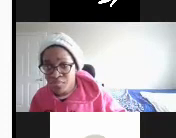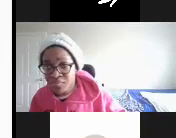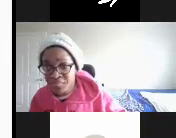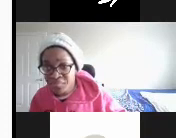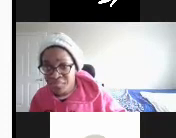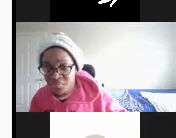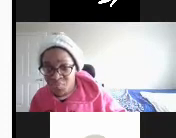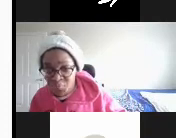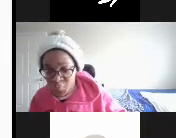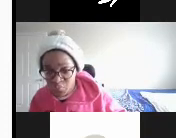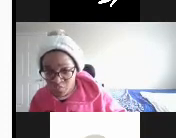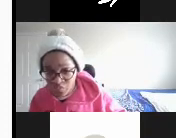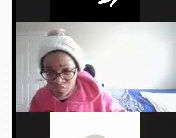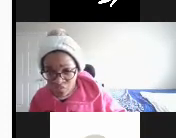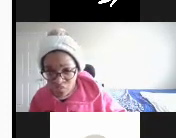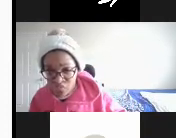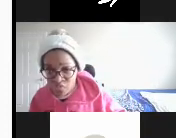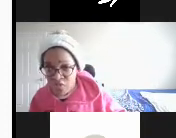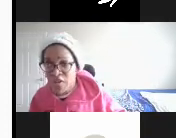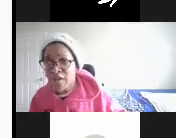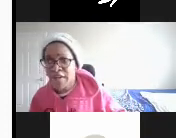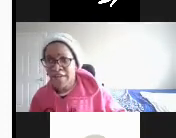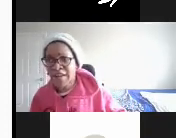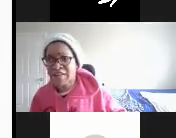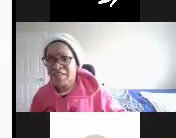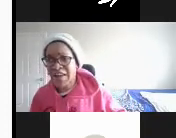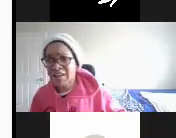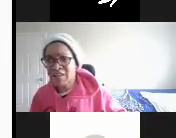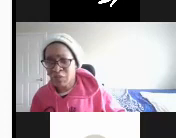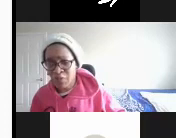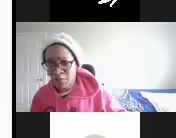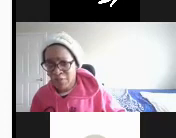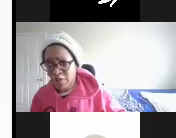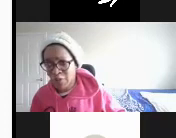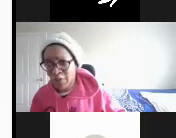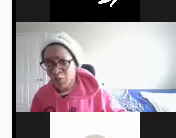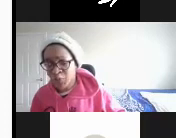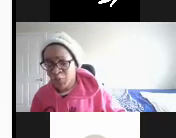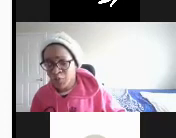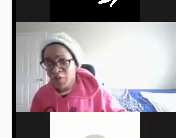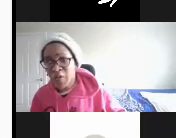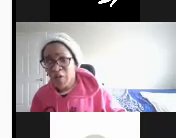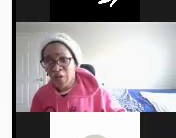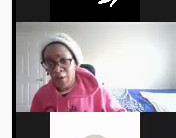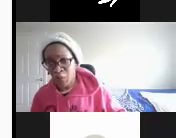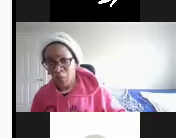but just say thank you to everyone for a great session. Thanks, Can I Sean. just add something really quick?